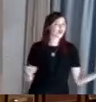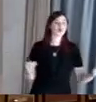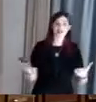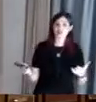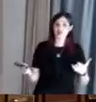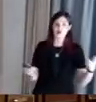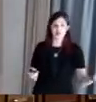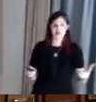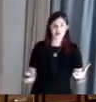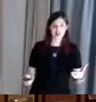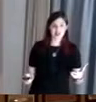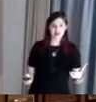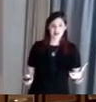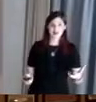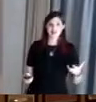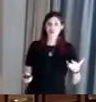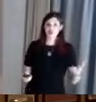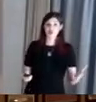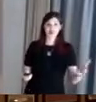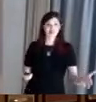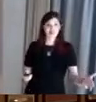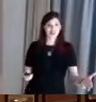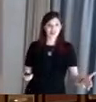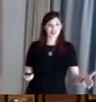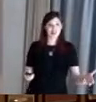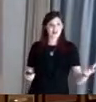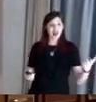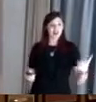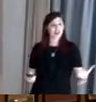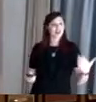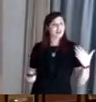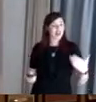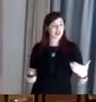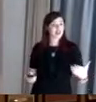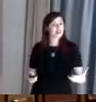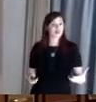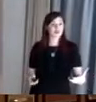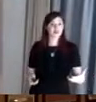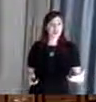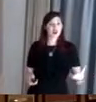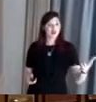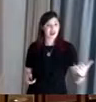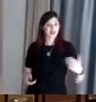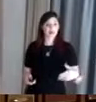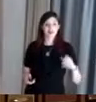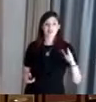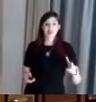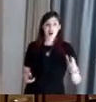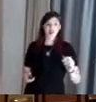new trendy criminal activity, but there are certain organizations that have actually taken a lesson from this. For